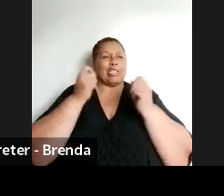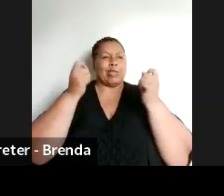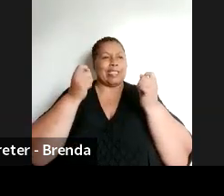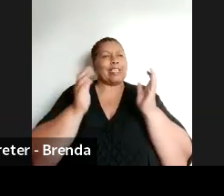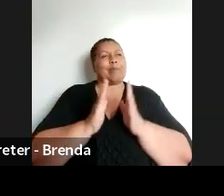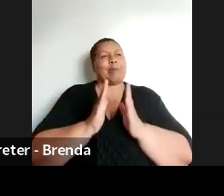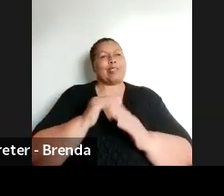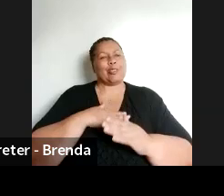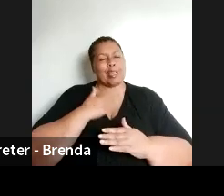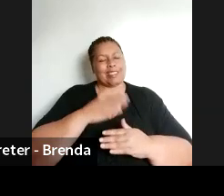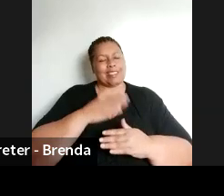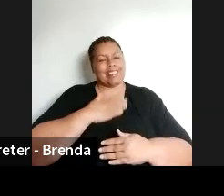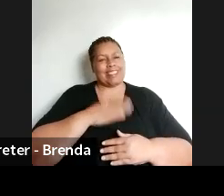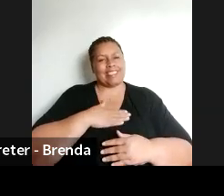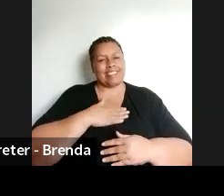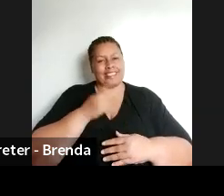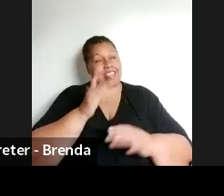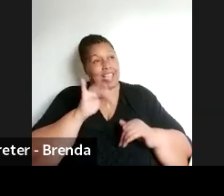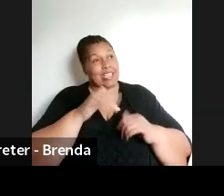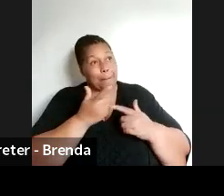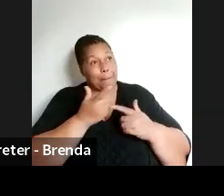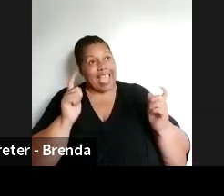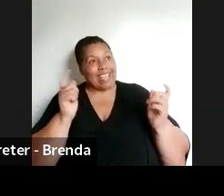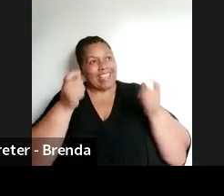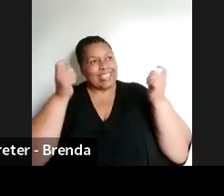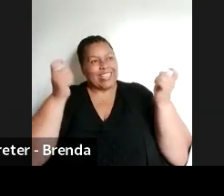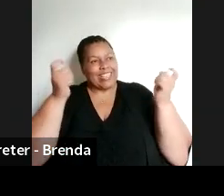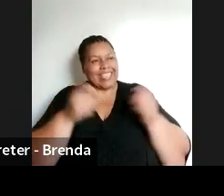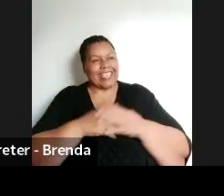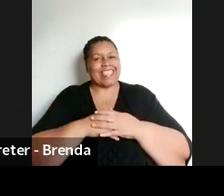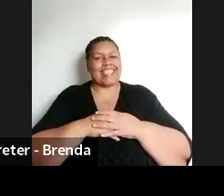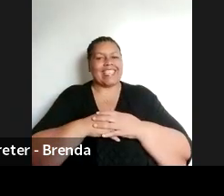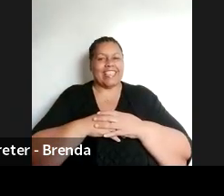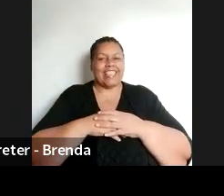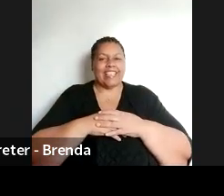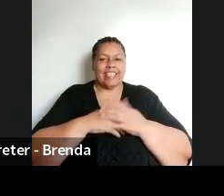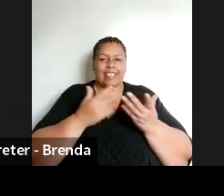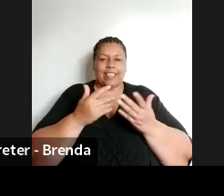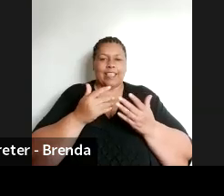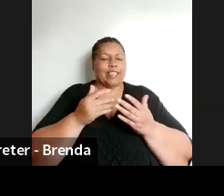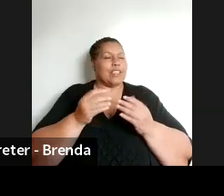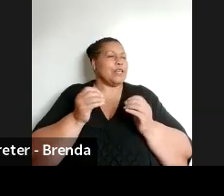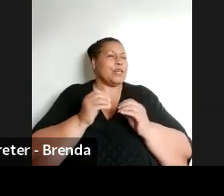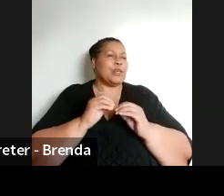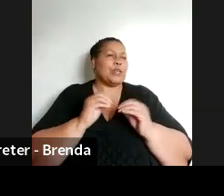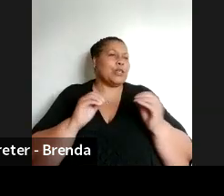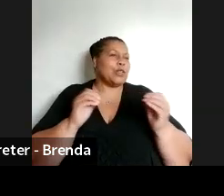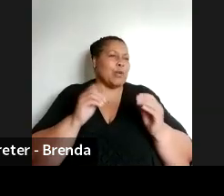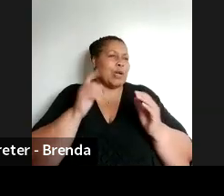Awesome. Well, that's a big victory, I think. Yeah. Yeah, and nobody probably even noticed you dropping it besides you.